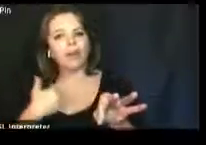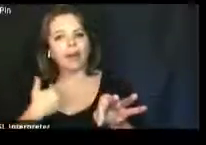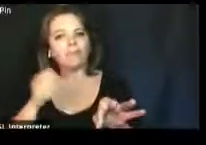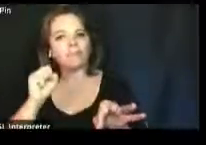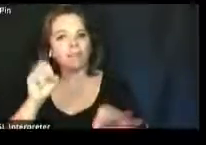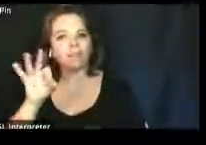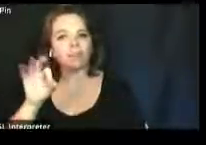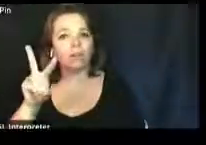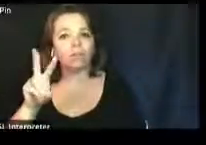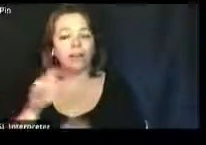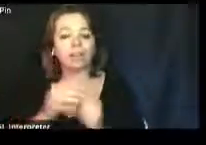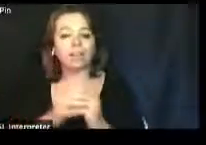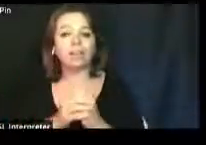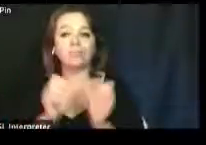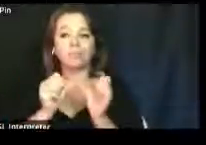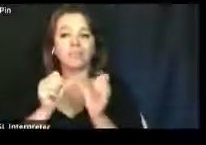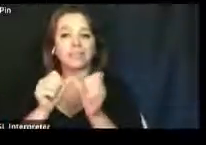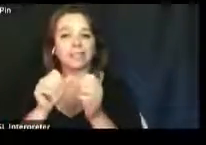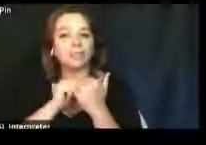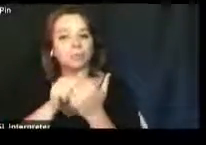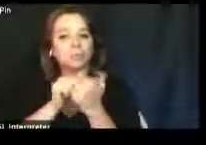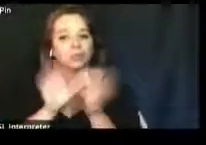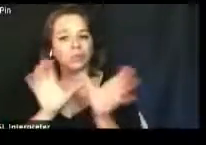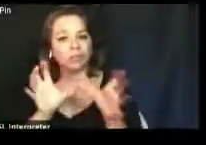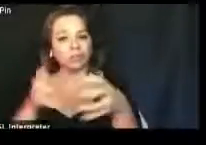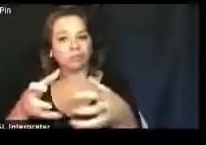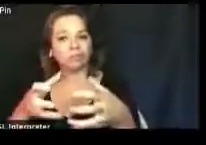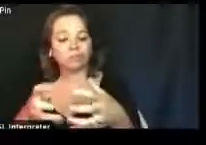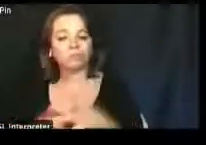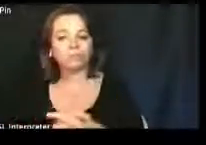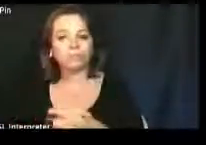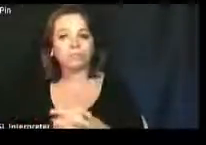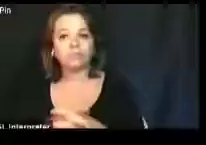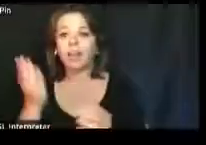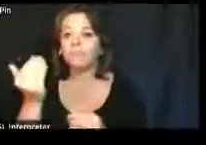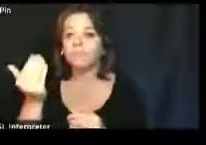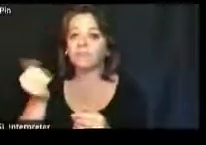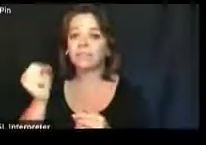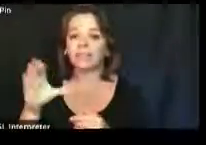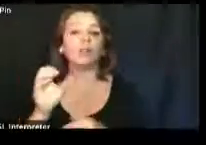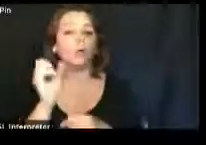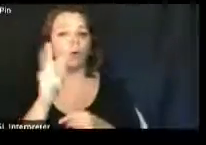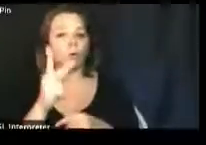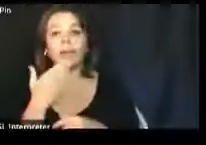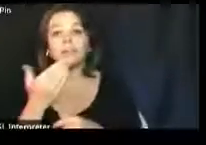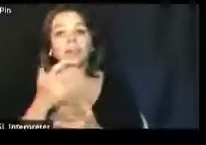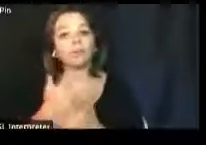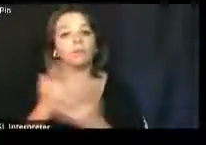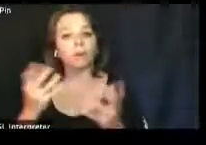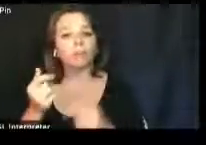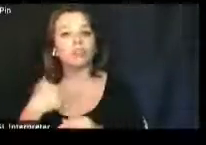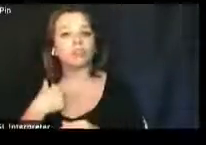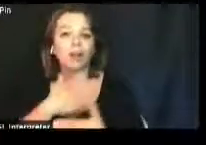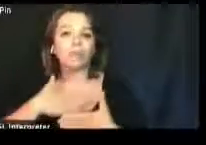Valley continue as an area. 15 seconds. Okay, that's it. Thank you very much. I appreciate it.